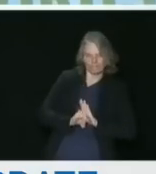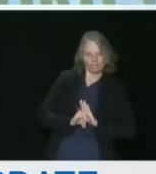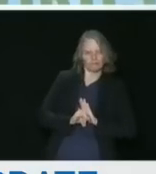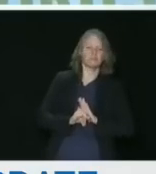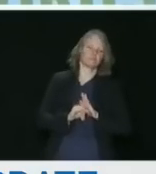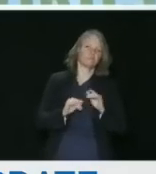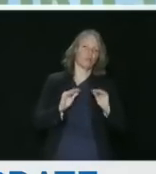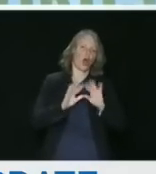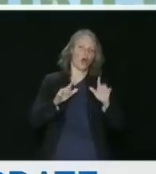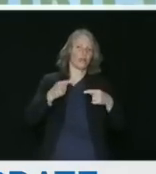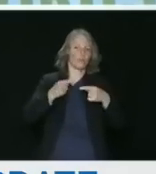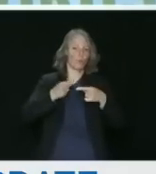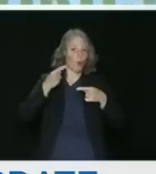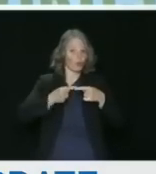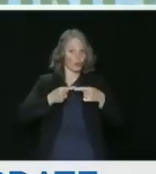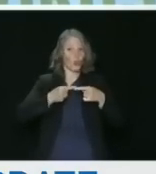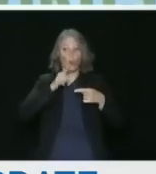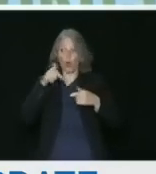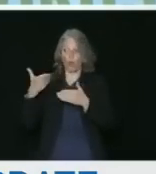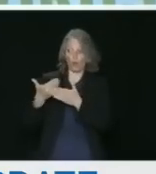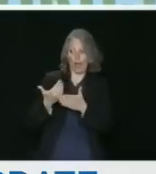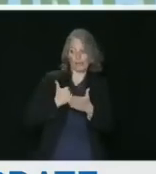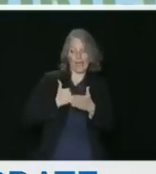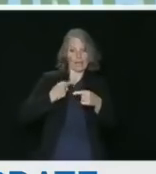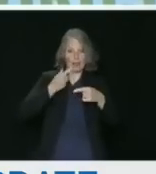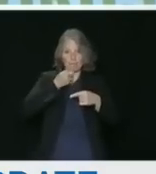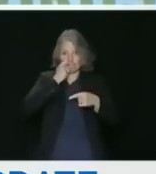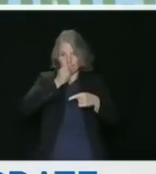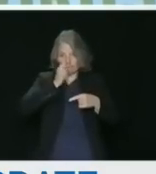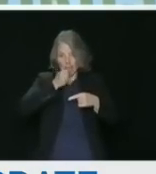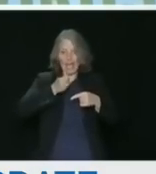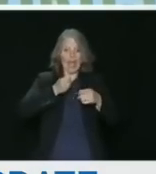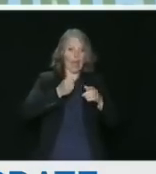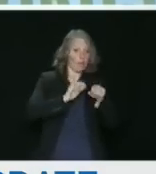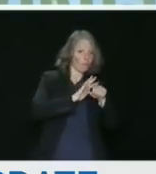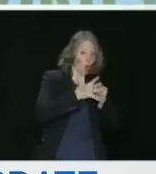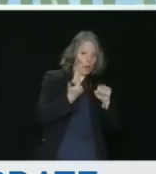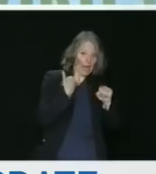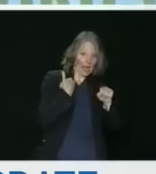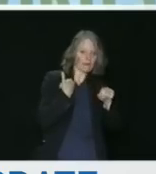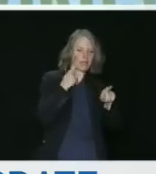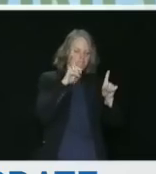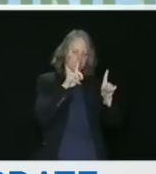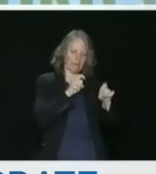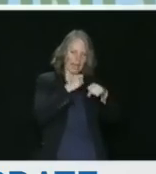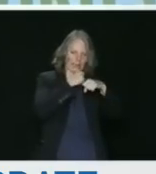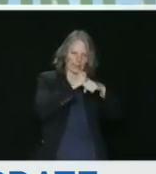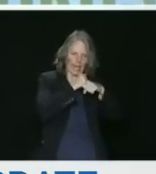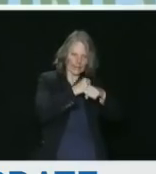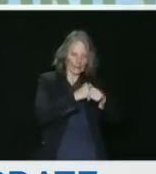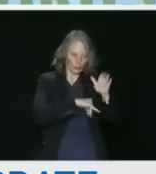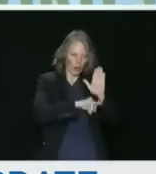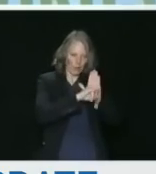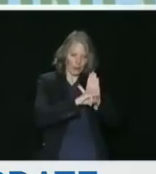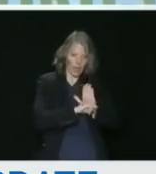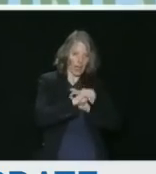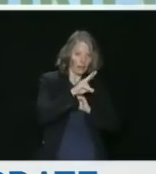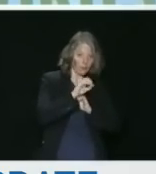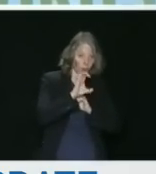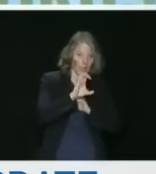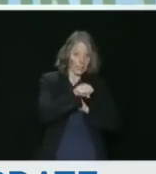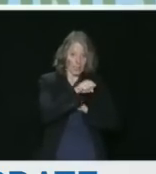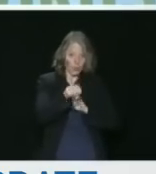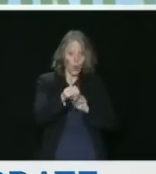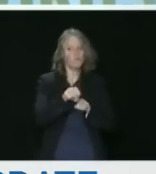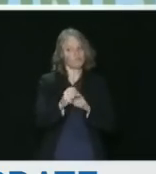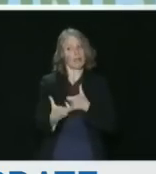border testing is sequencing every positive case. So we have data on this particular variant for our